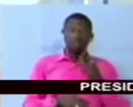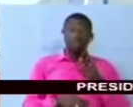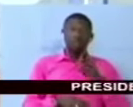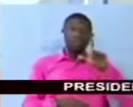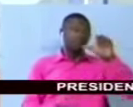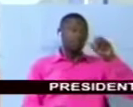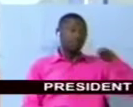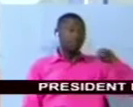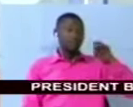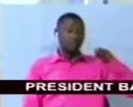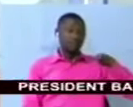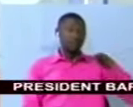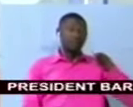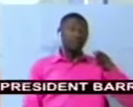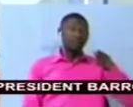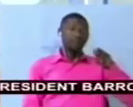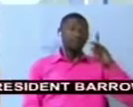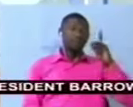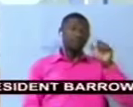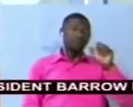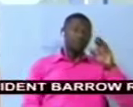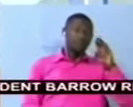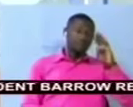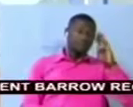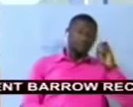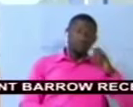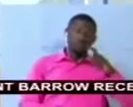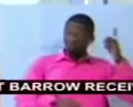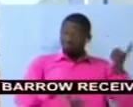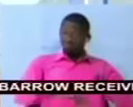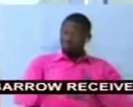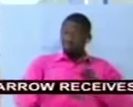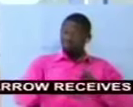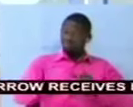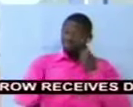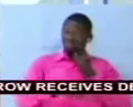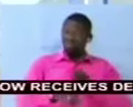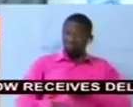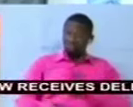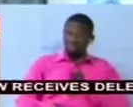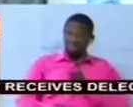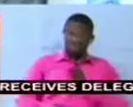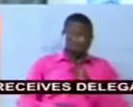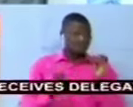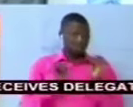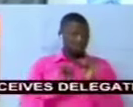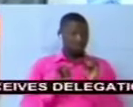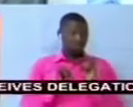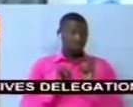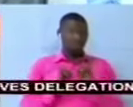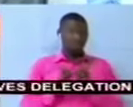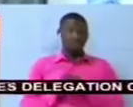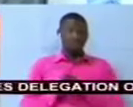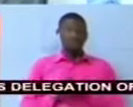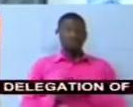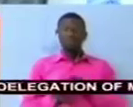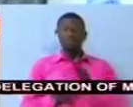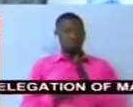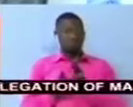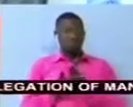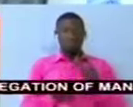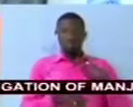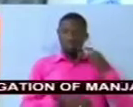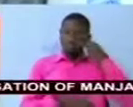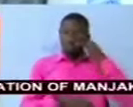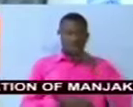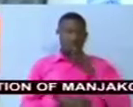na wax nga ne day tewlo won bako ko Lamin Dabo di def no fekke wu mako no I was not there ay mo ci gañu moko but he